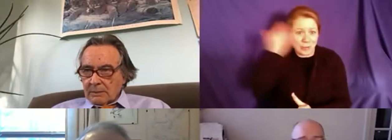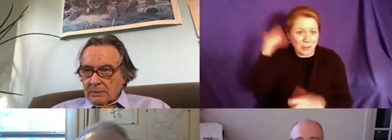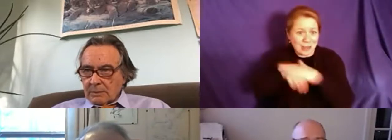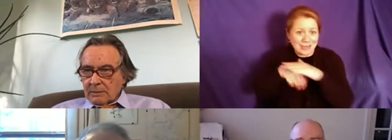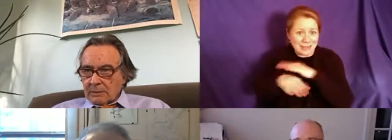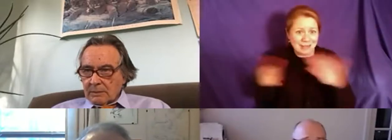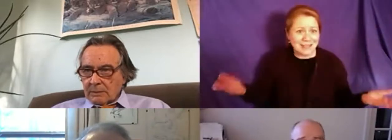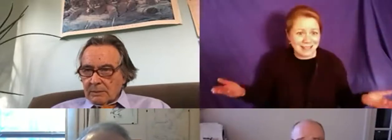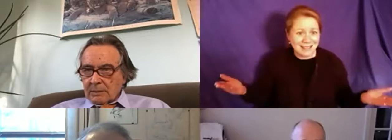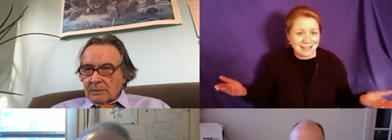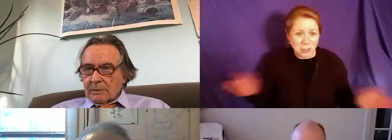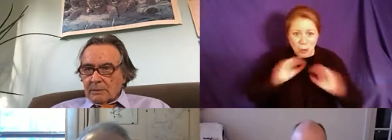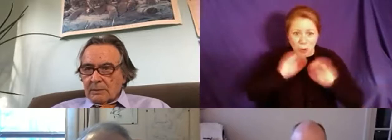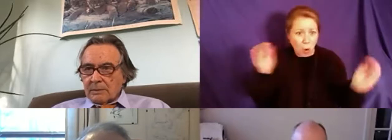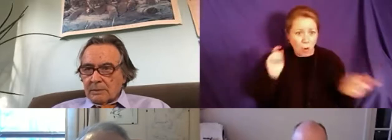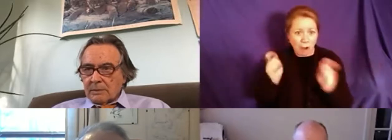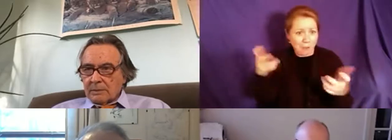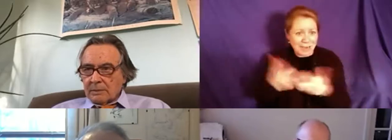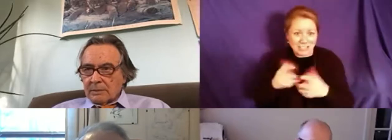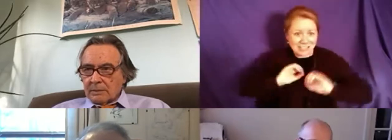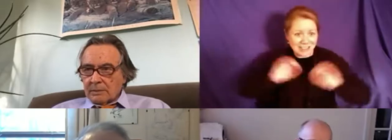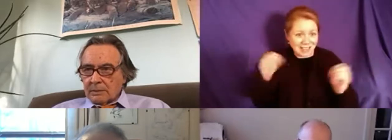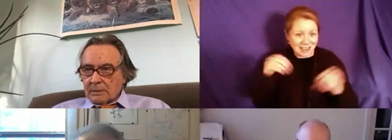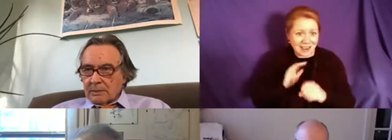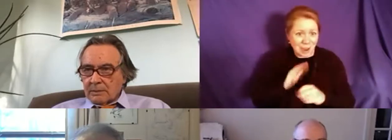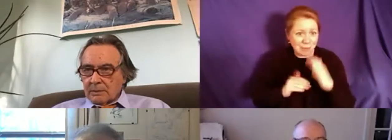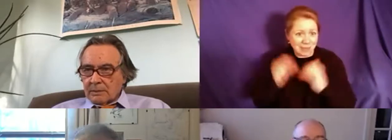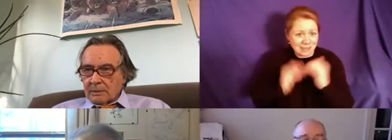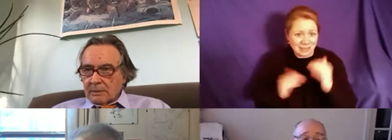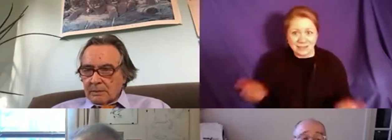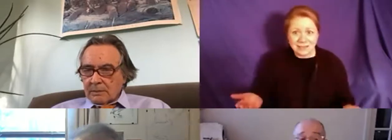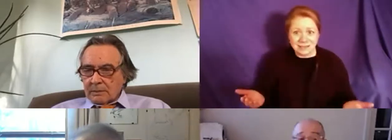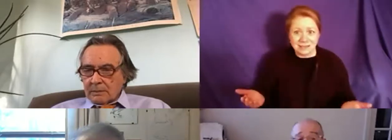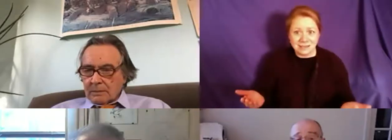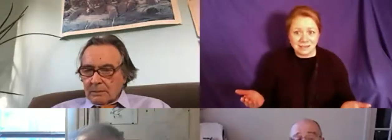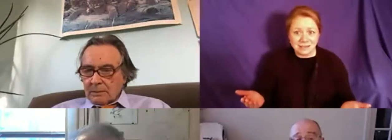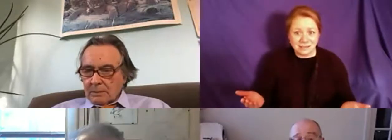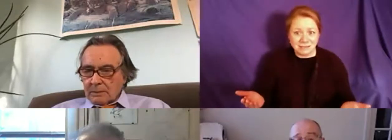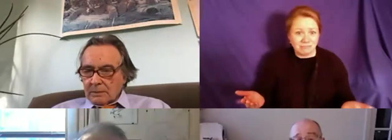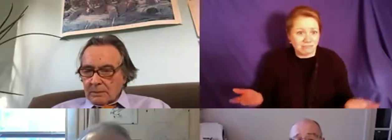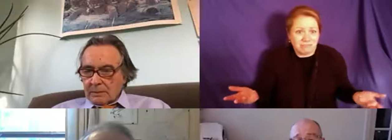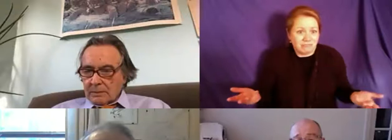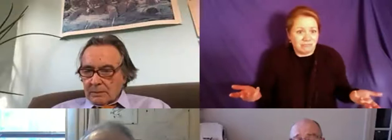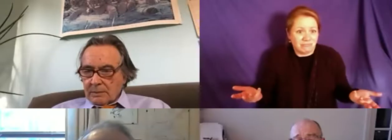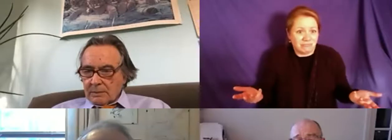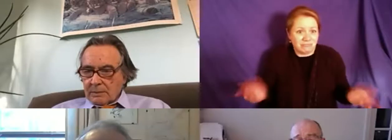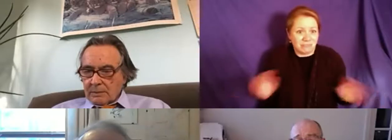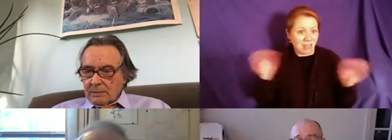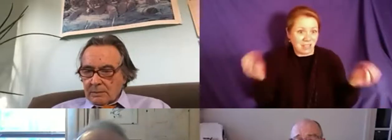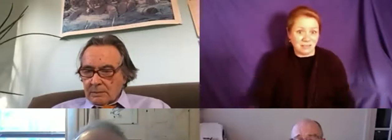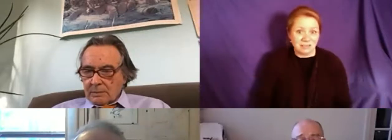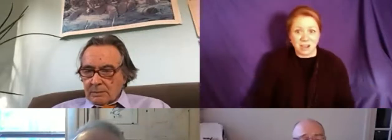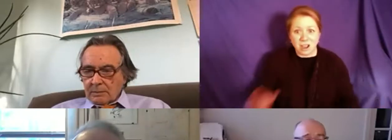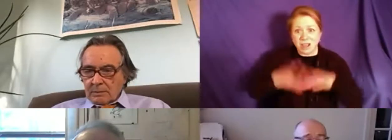no accommodation whatsoever. And there is no accommodation for any difference on the House